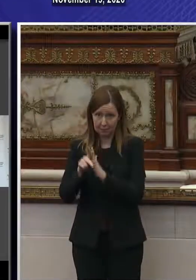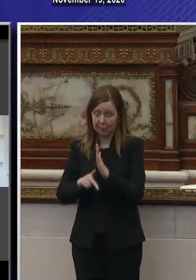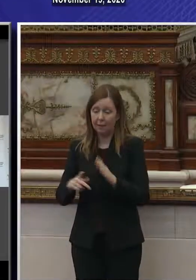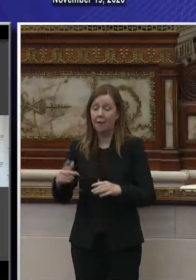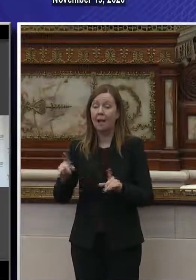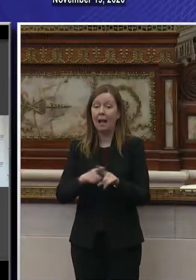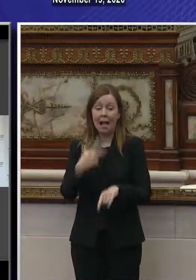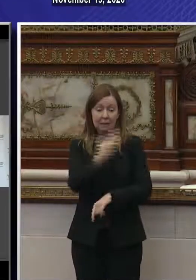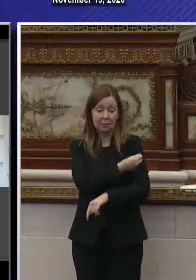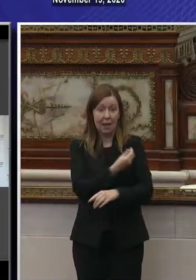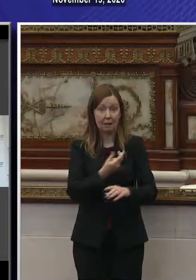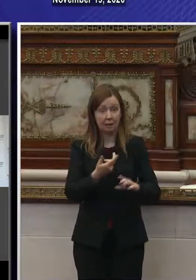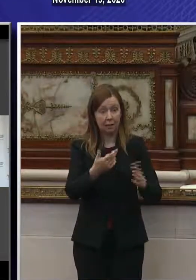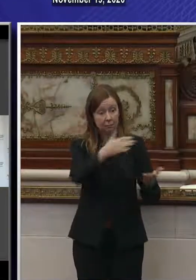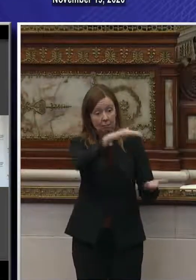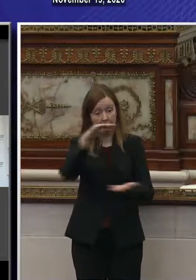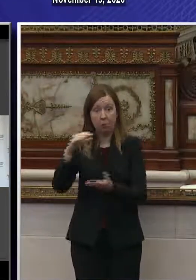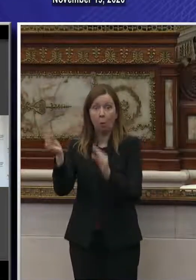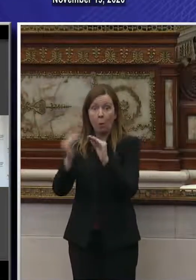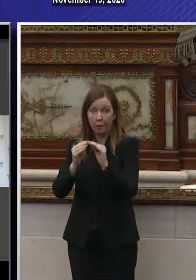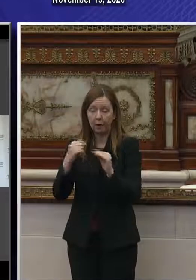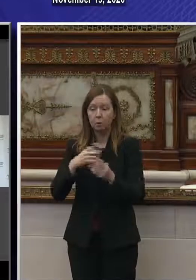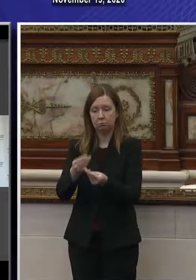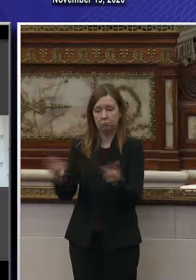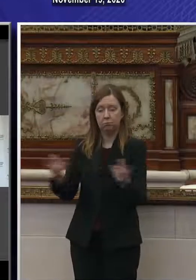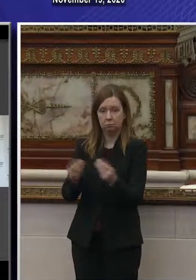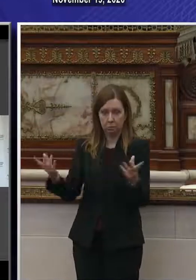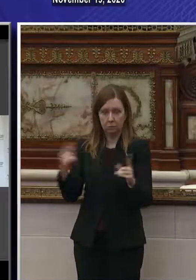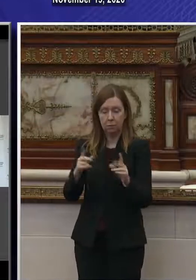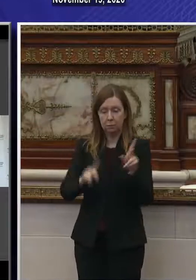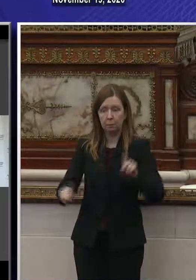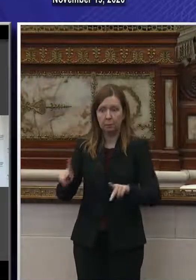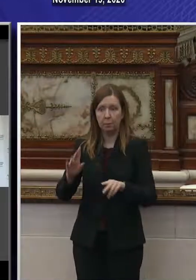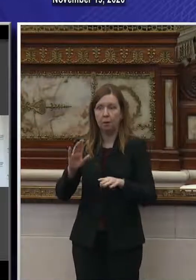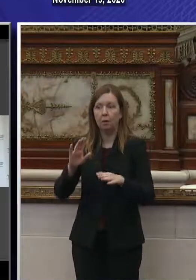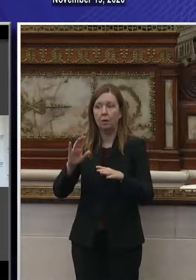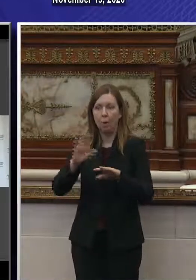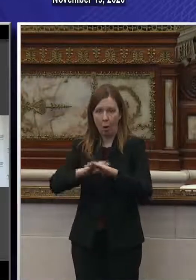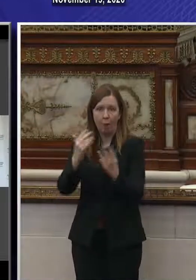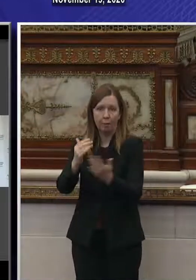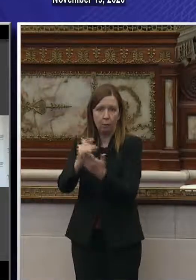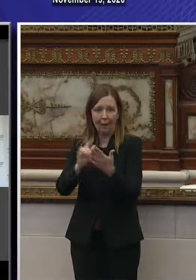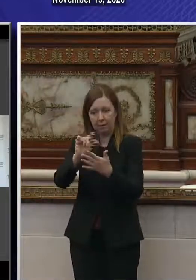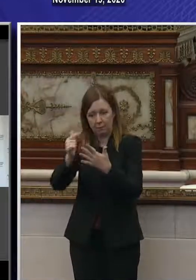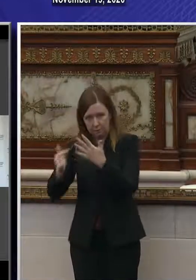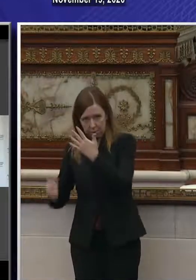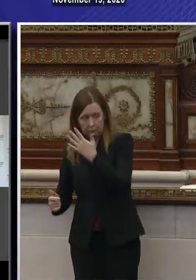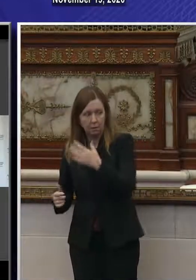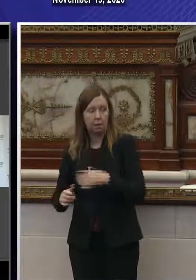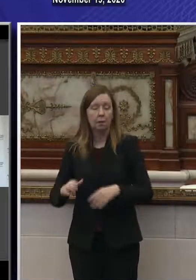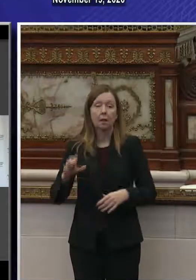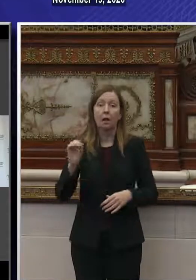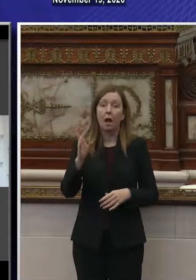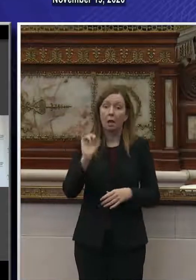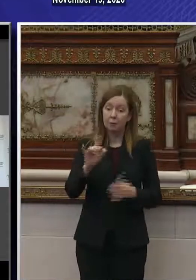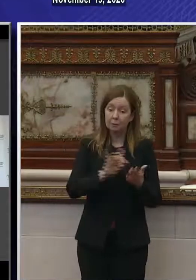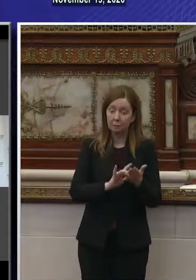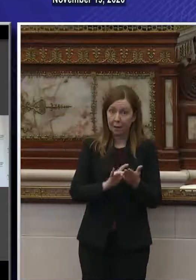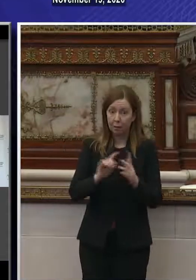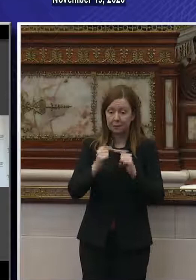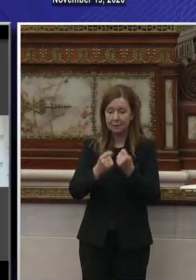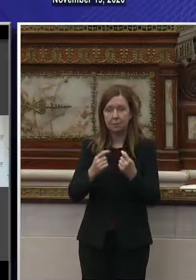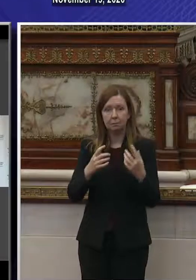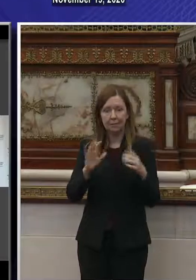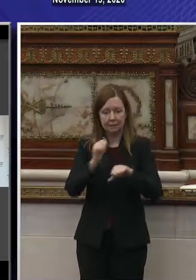vaccine supplies increases, we will begin providing the vaccine to individuals on the wait list. Our occupational medicine team has established